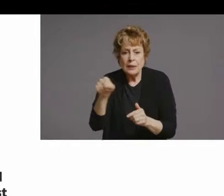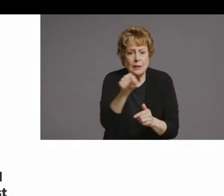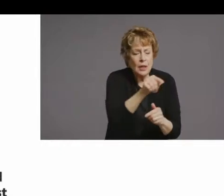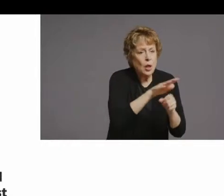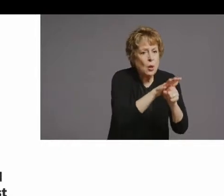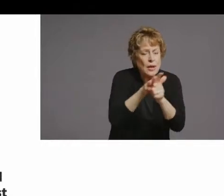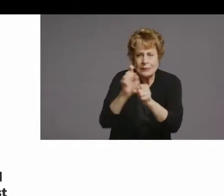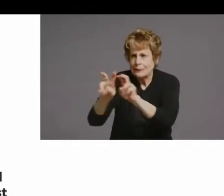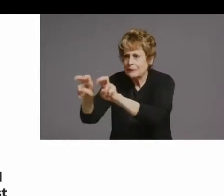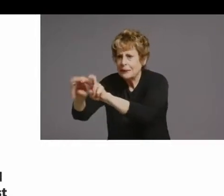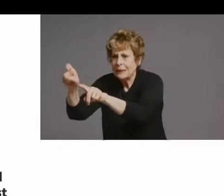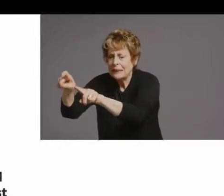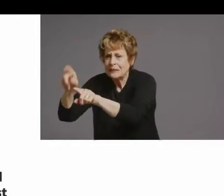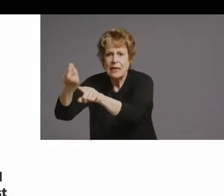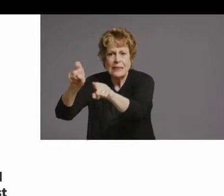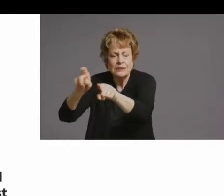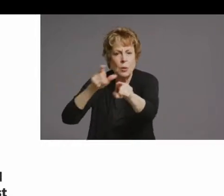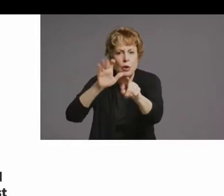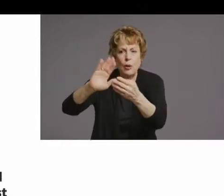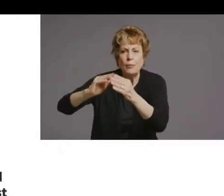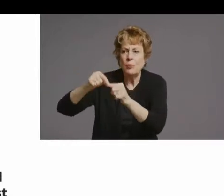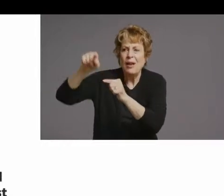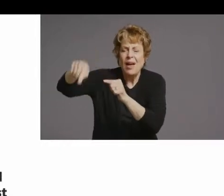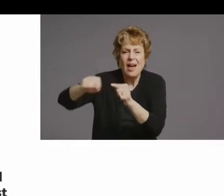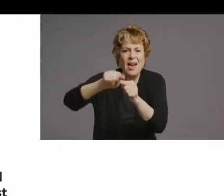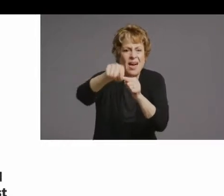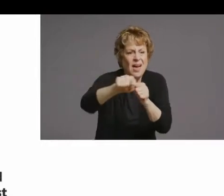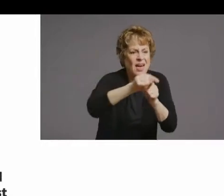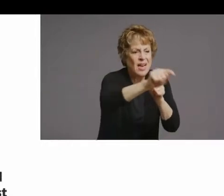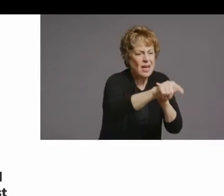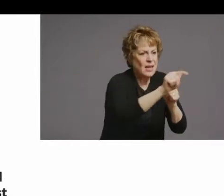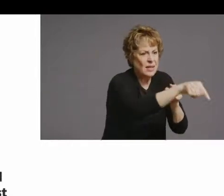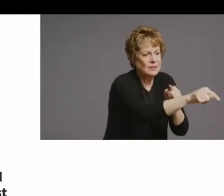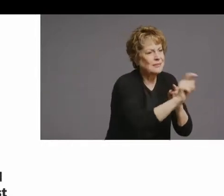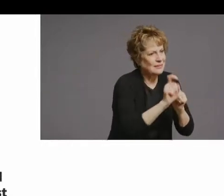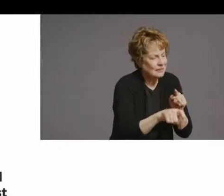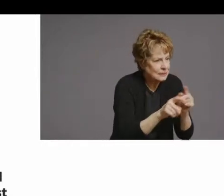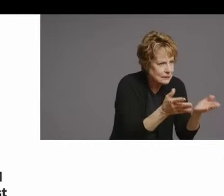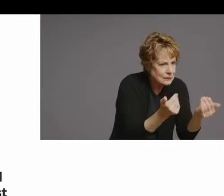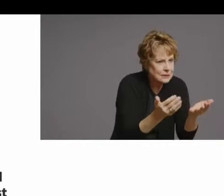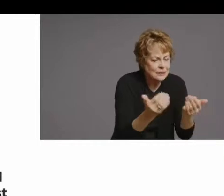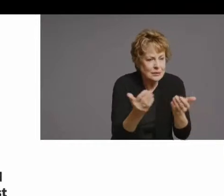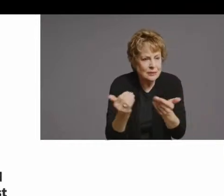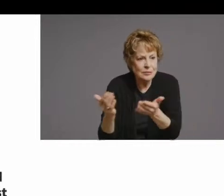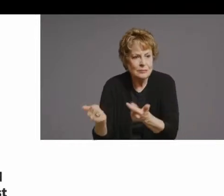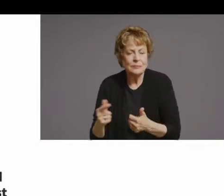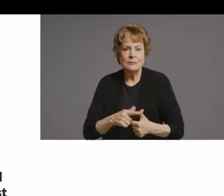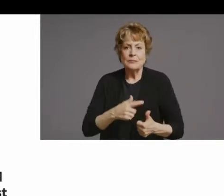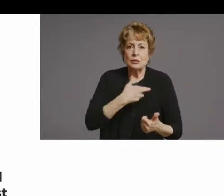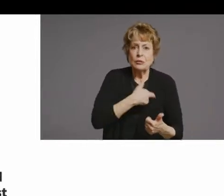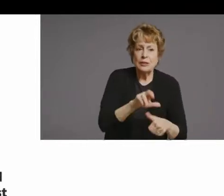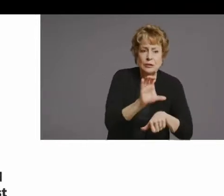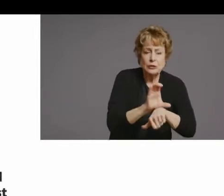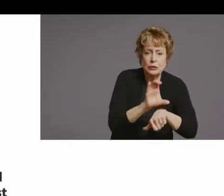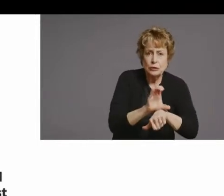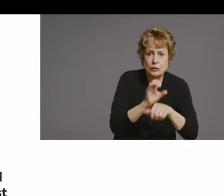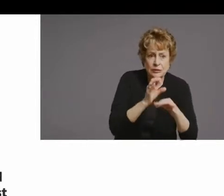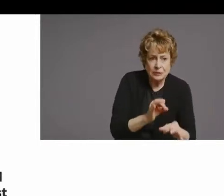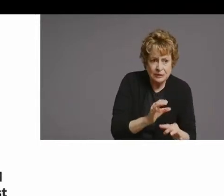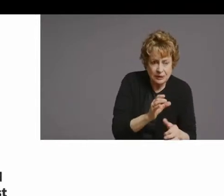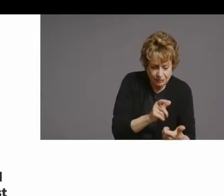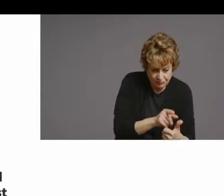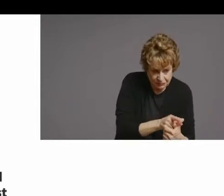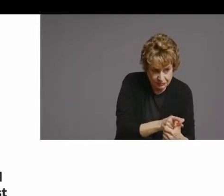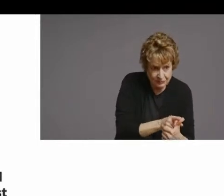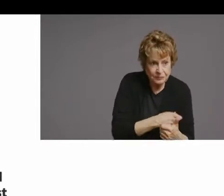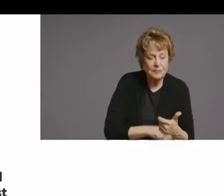their communities. And so we've had several community-based and faith-based organizations partner with public health and healthcare